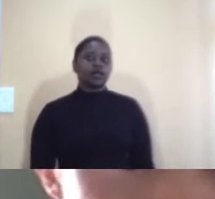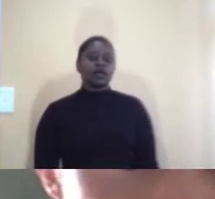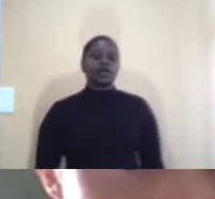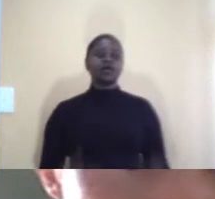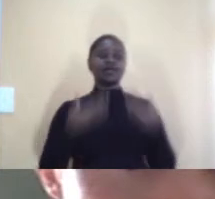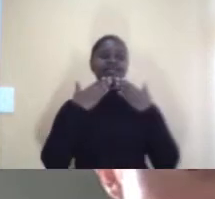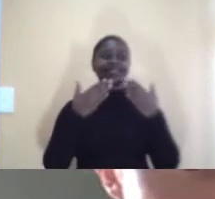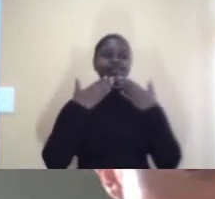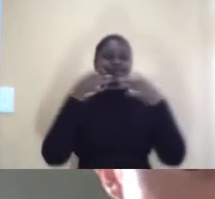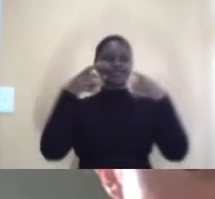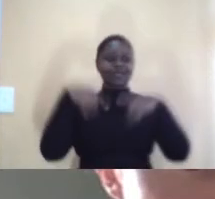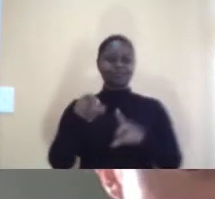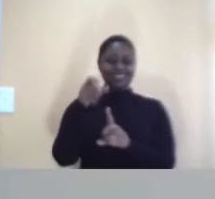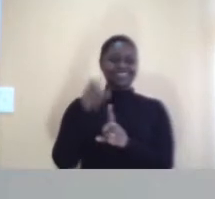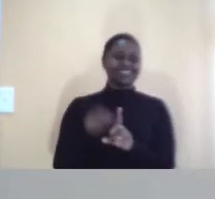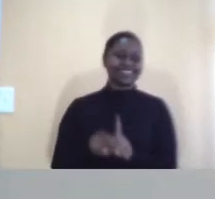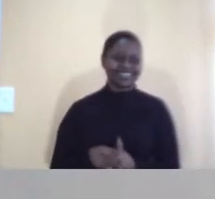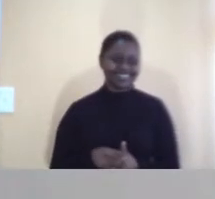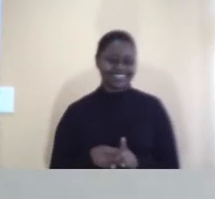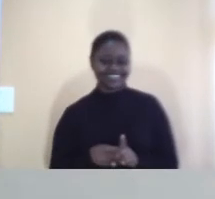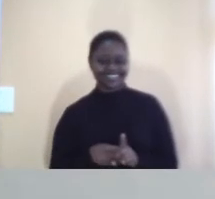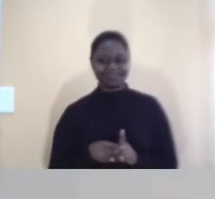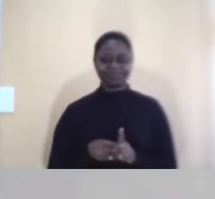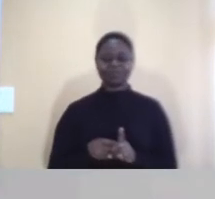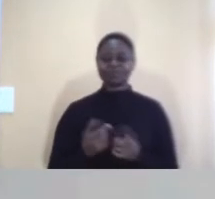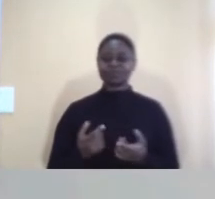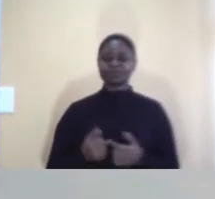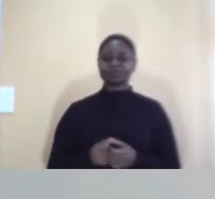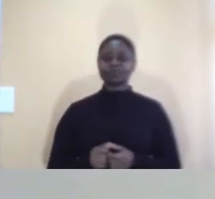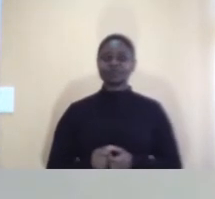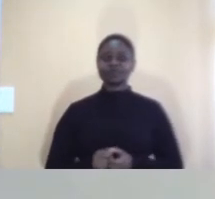Thank you, Honorable Member Papas.